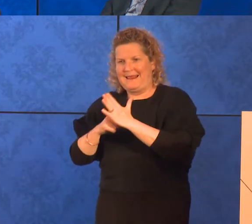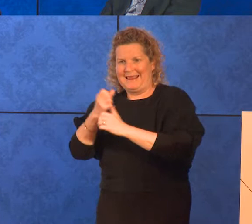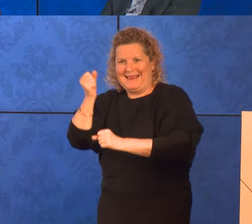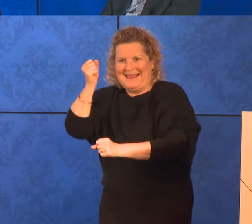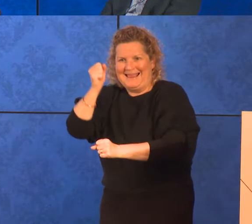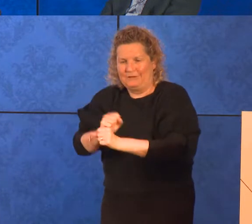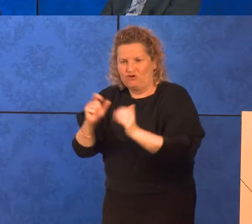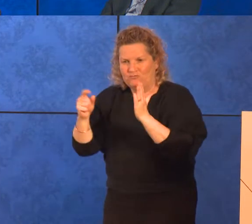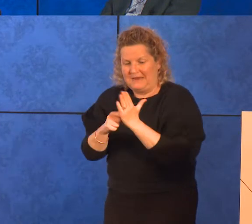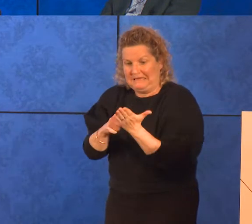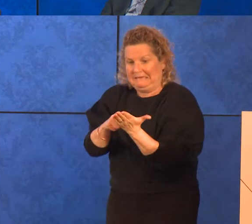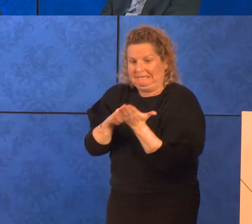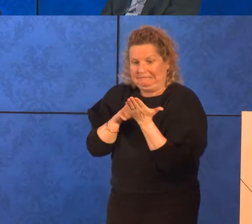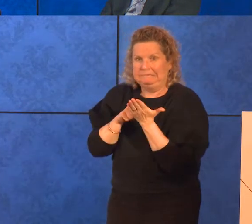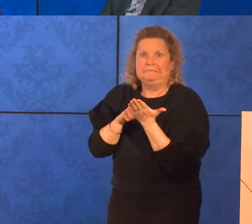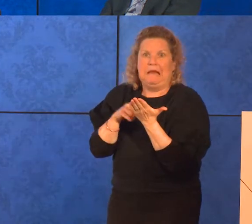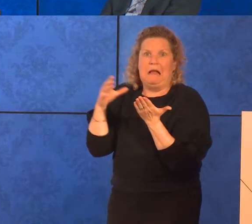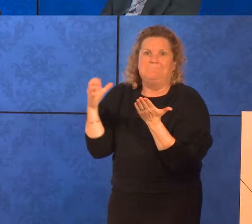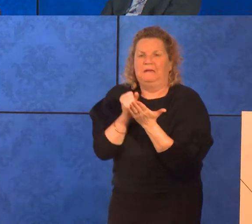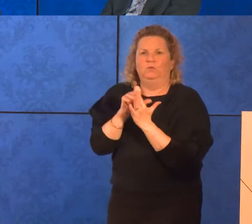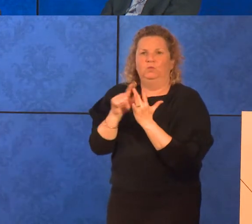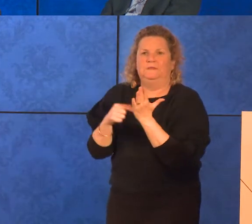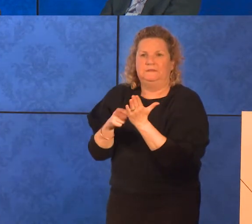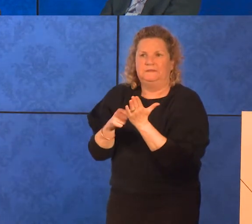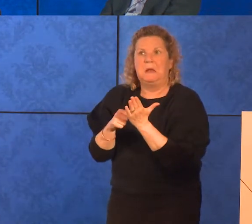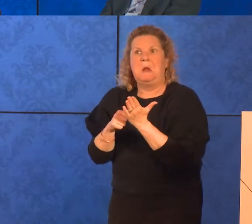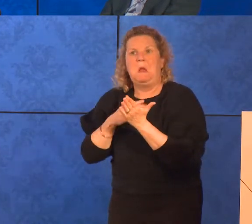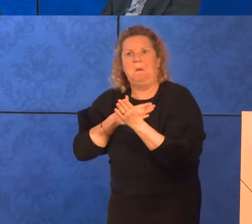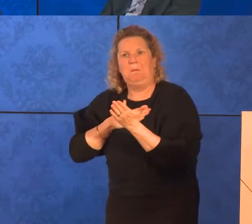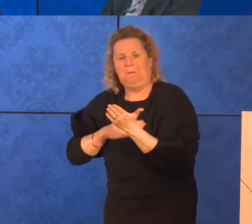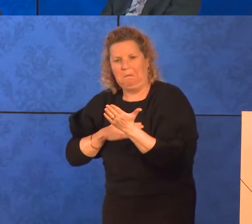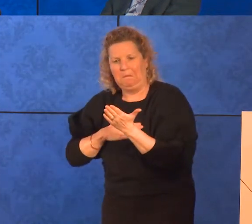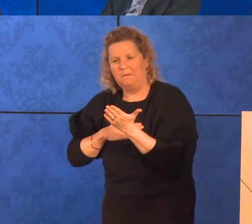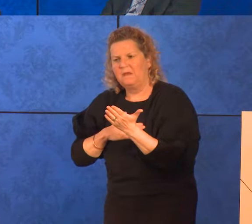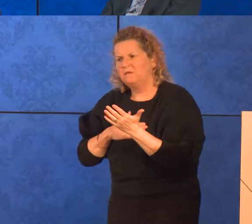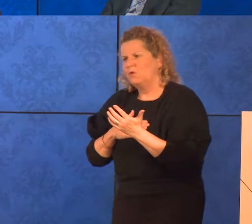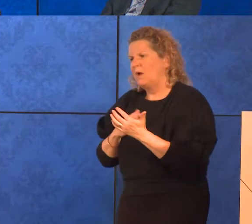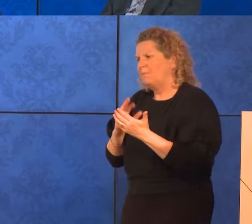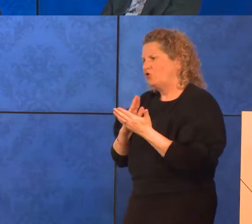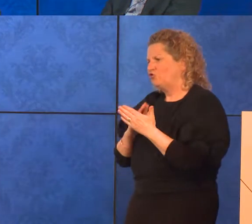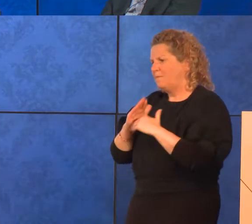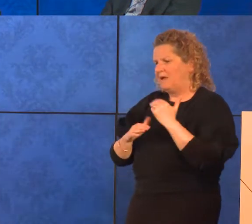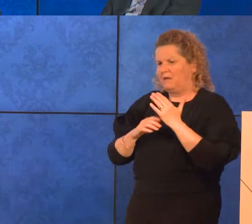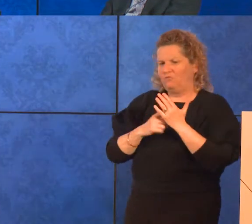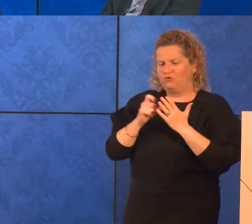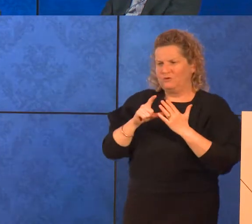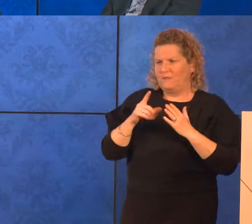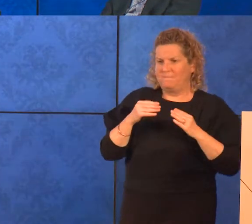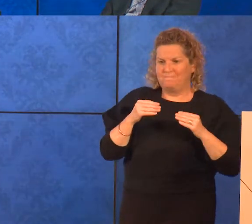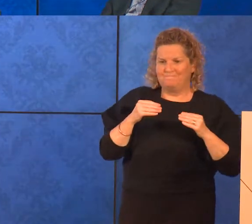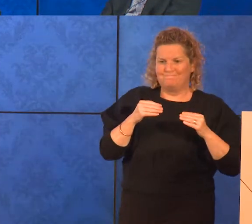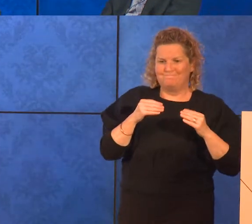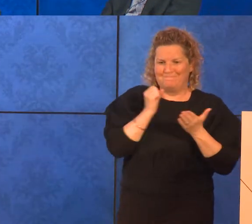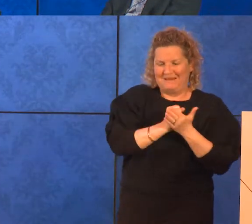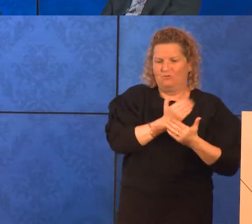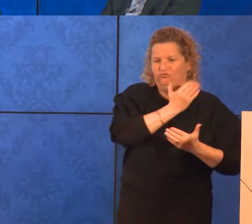of. So I'm not quite sure of the order of the commissions that you've been involved in, except the banking one was just recently,